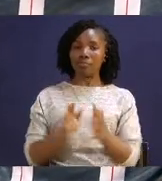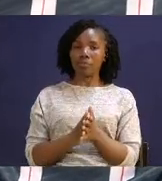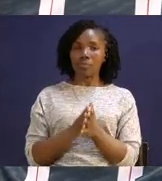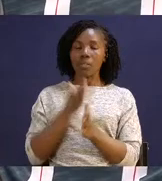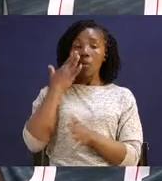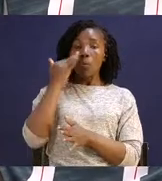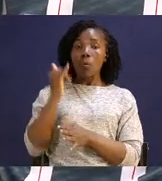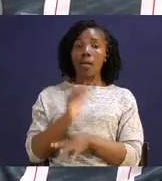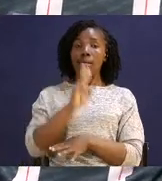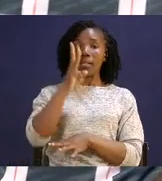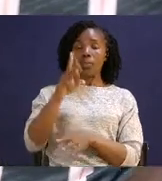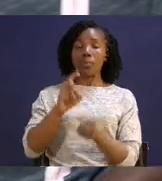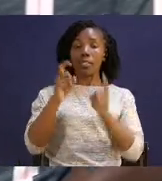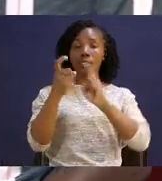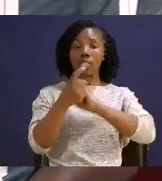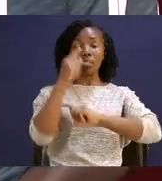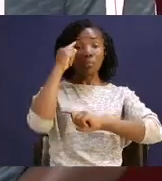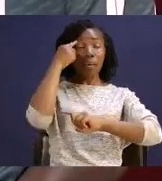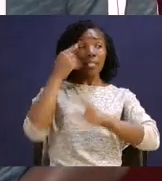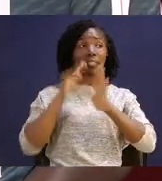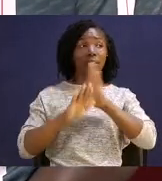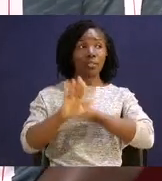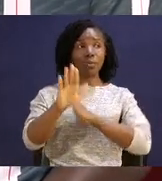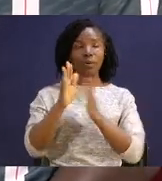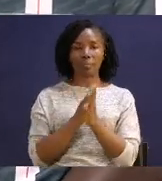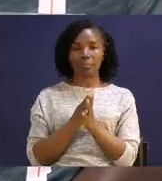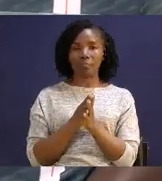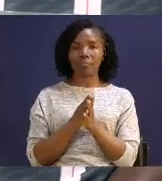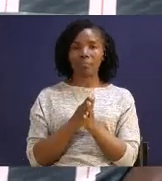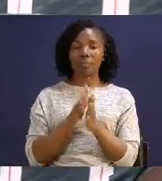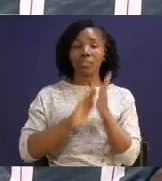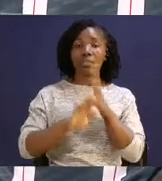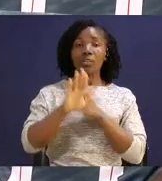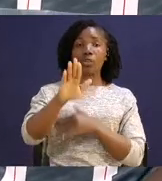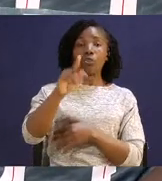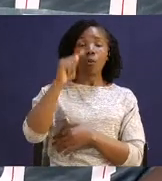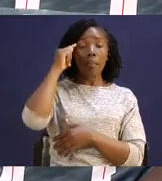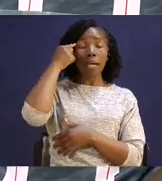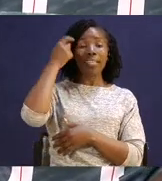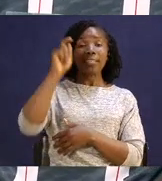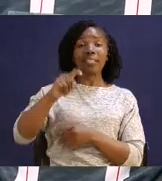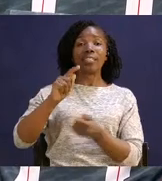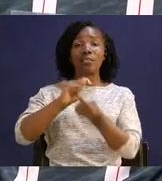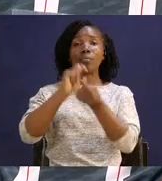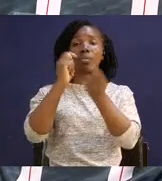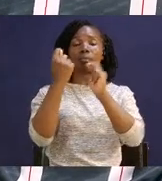Because it will change your mind. It will blow your mind. Tell your neighbor, your mind needs to be transformed.